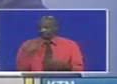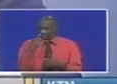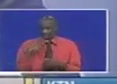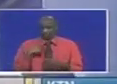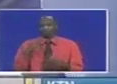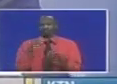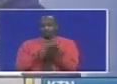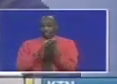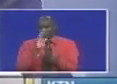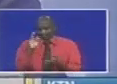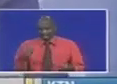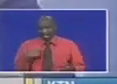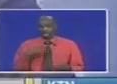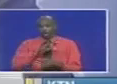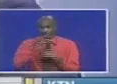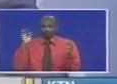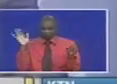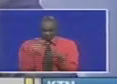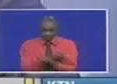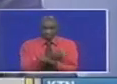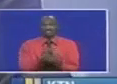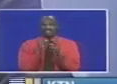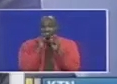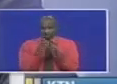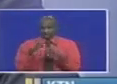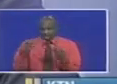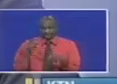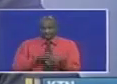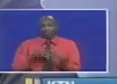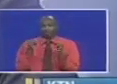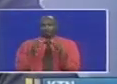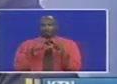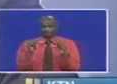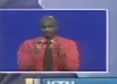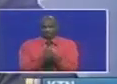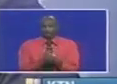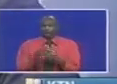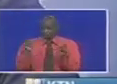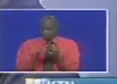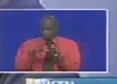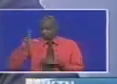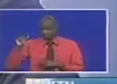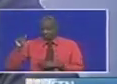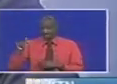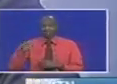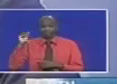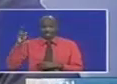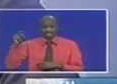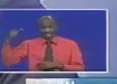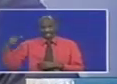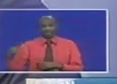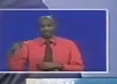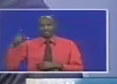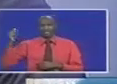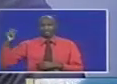comments as well as giving you a poll result at the end and during this live newscast. You can also tweet us at Ben_Kitili,